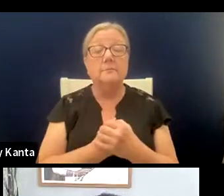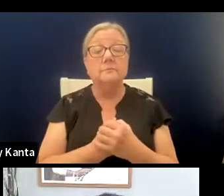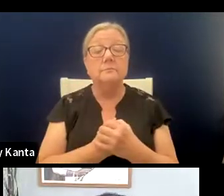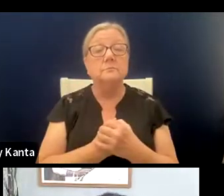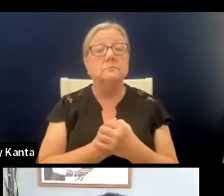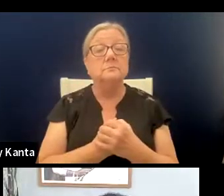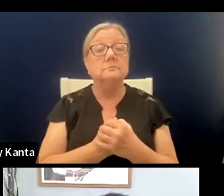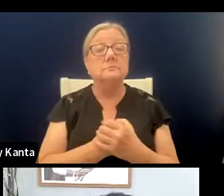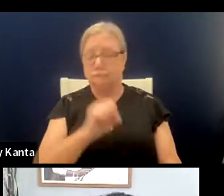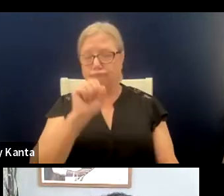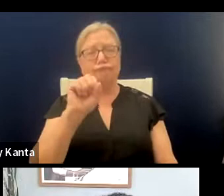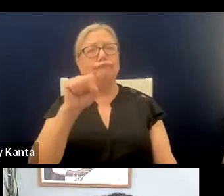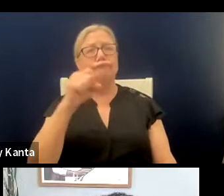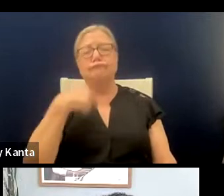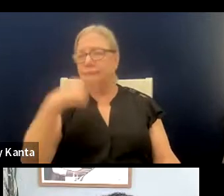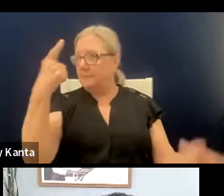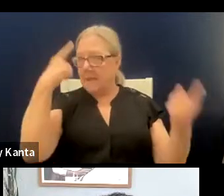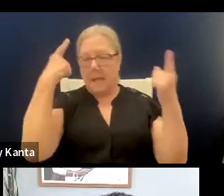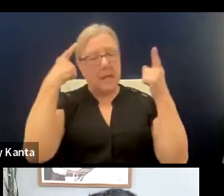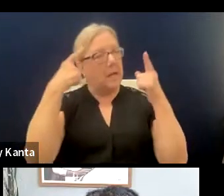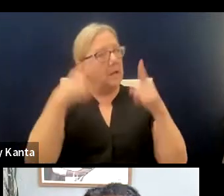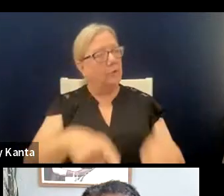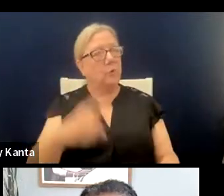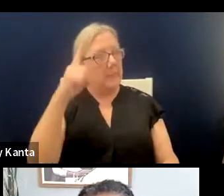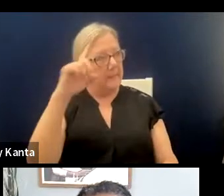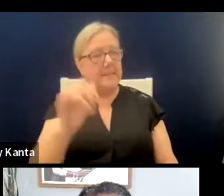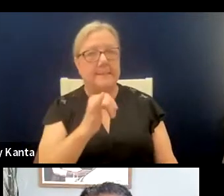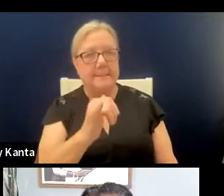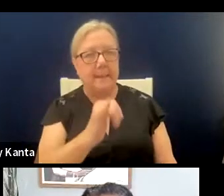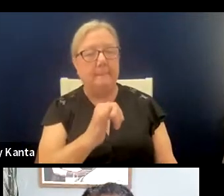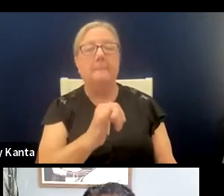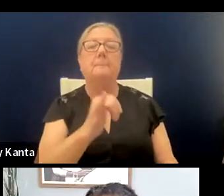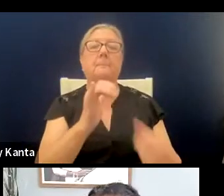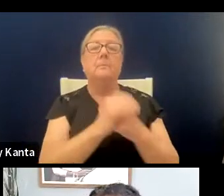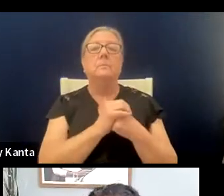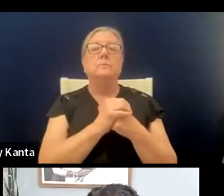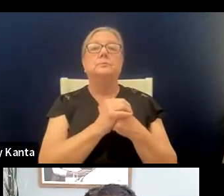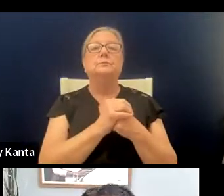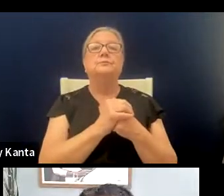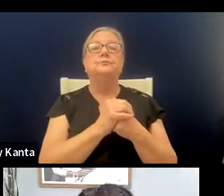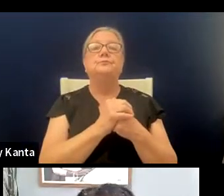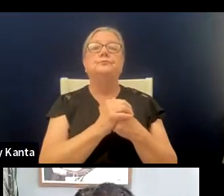on the exact same page. And I think there's been over the past, in particular,